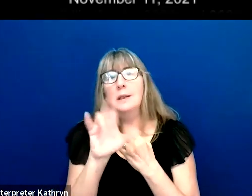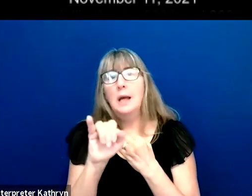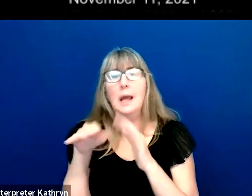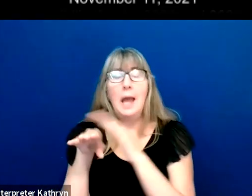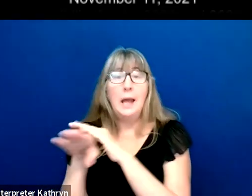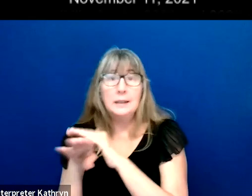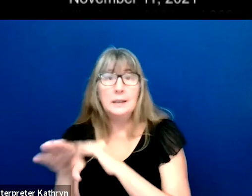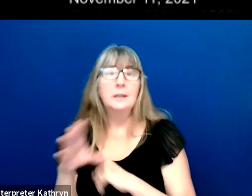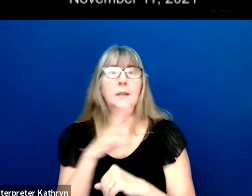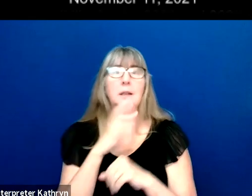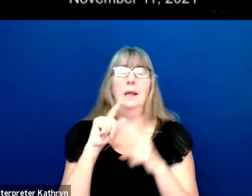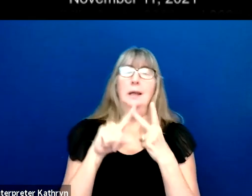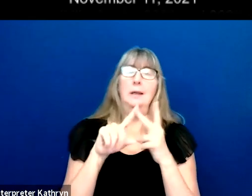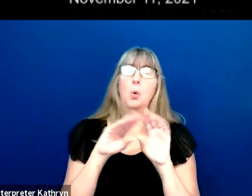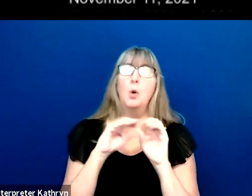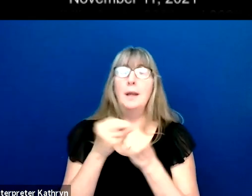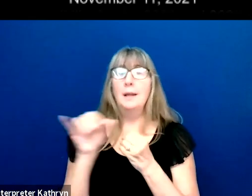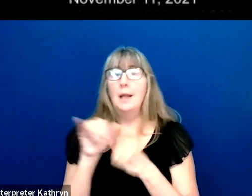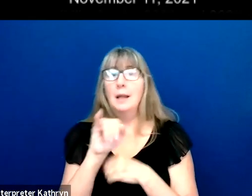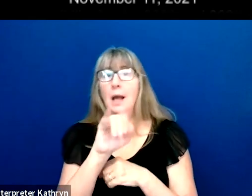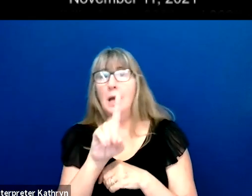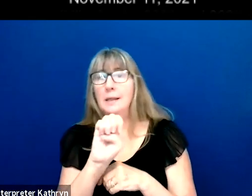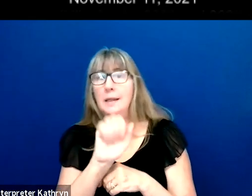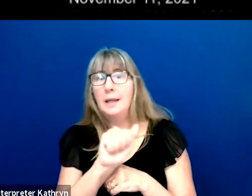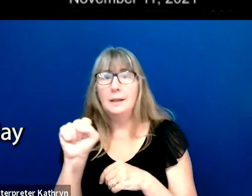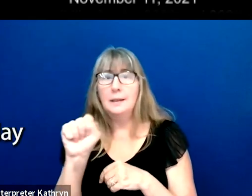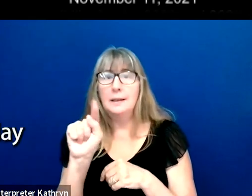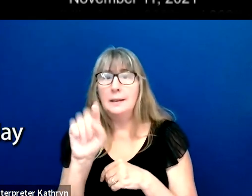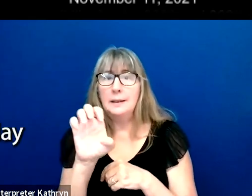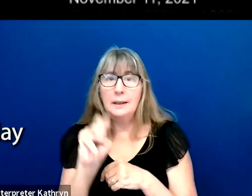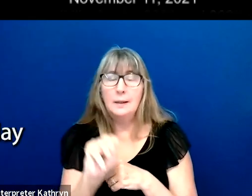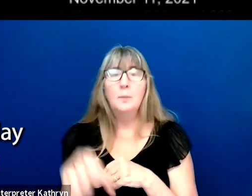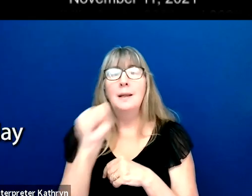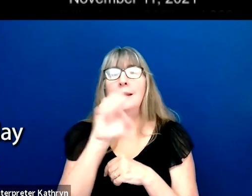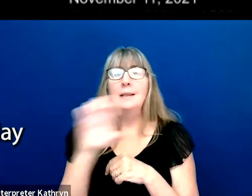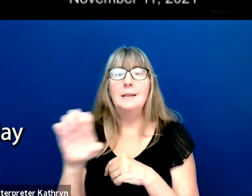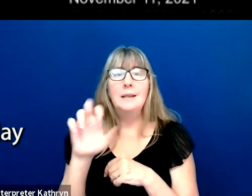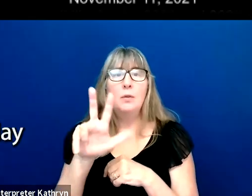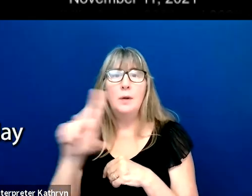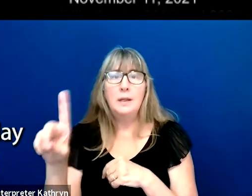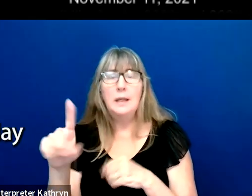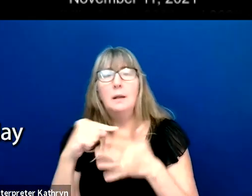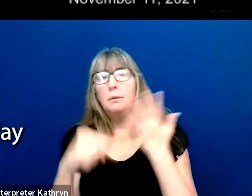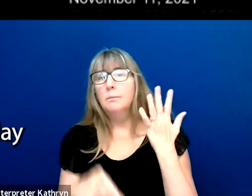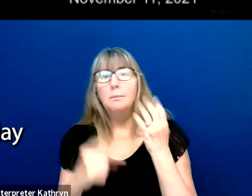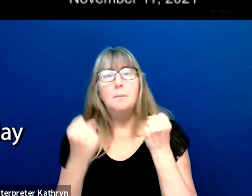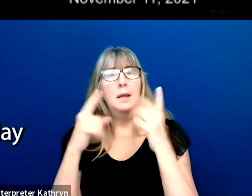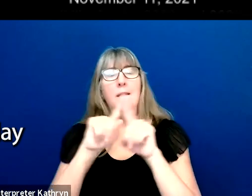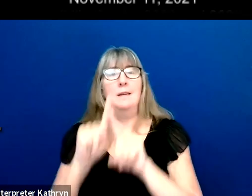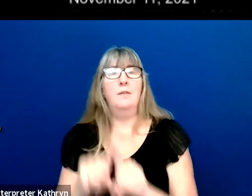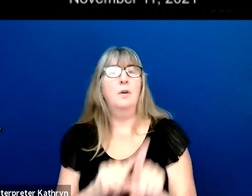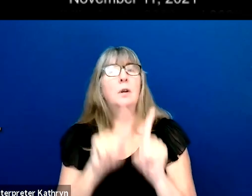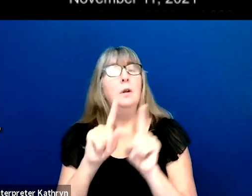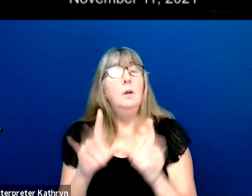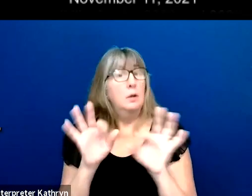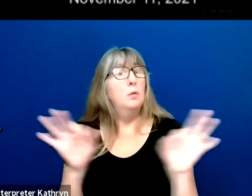and organizations like Idea STEM and C3D and a bunch of the others of us who play in the space, you know, it's worth it for